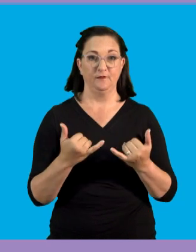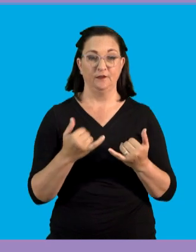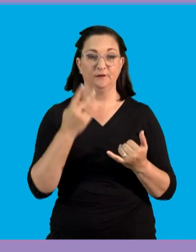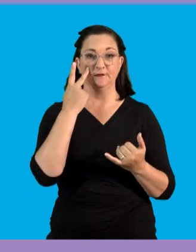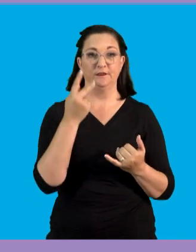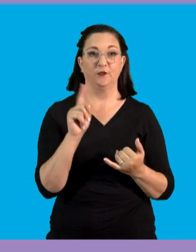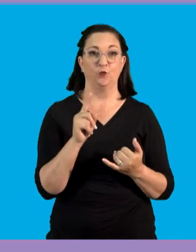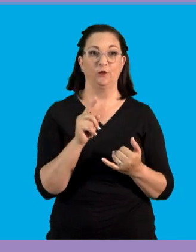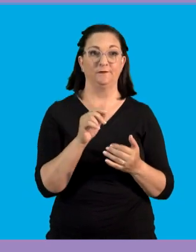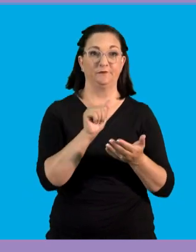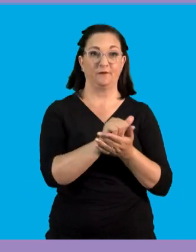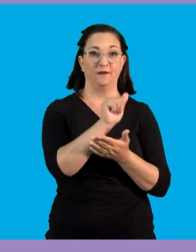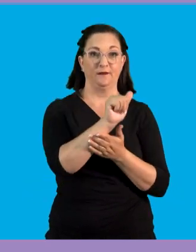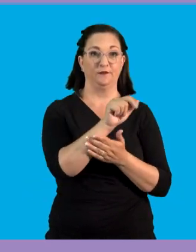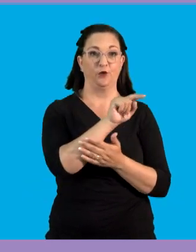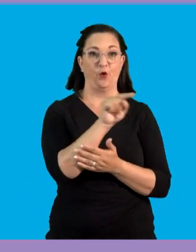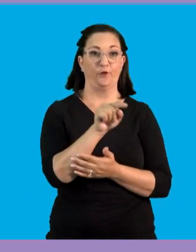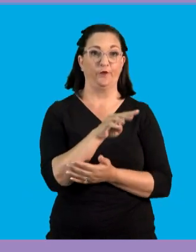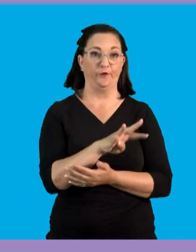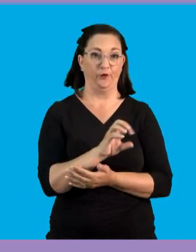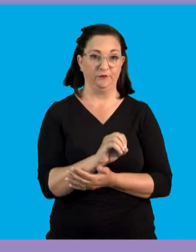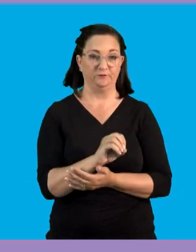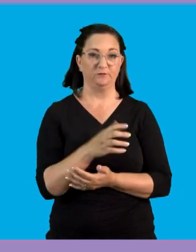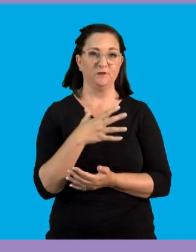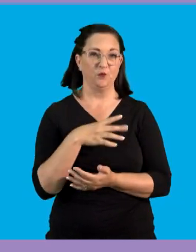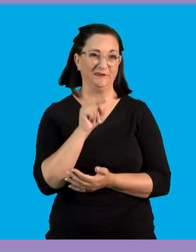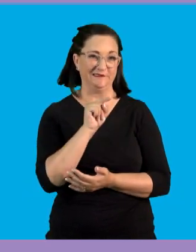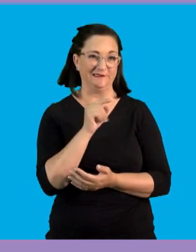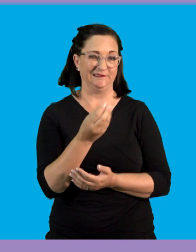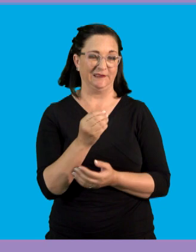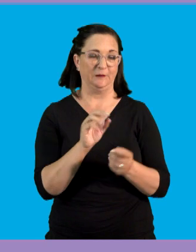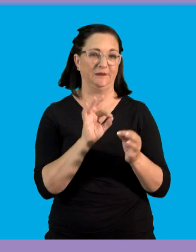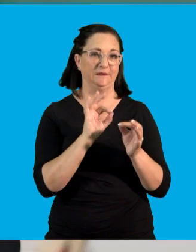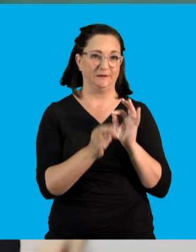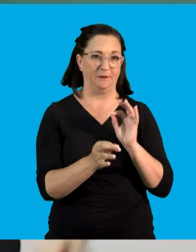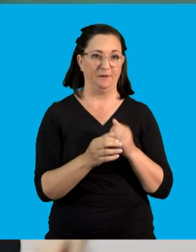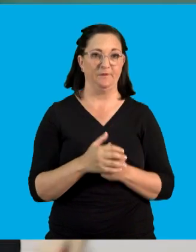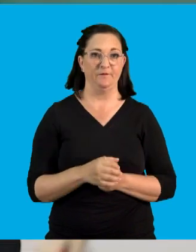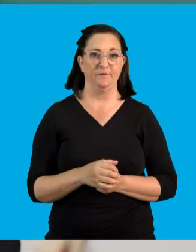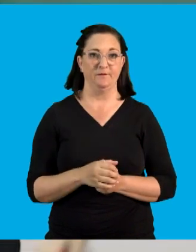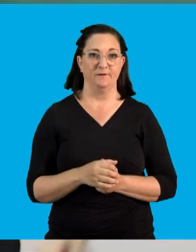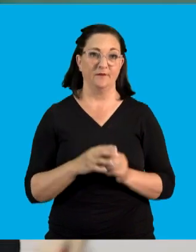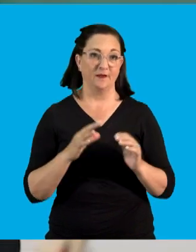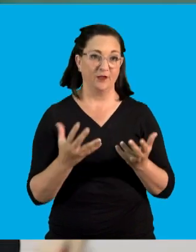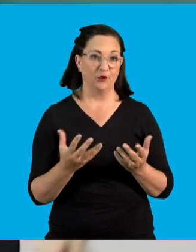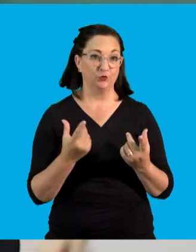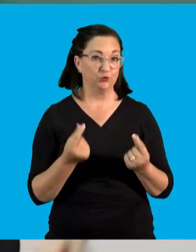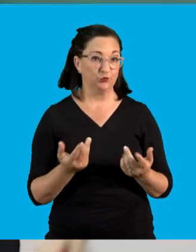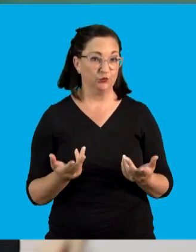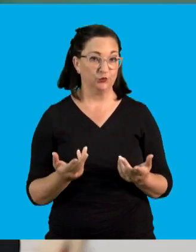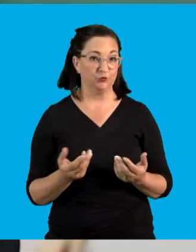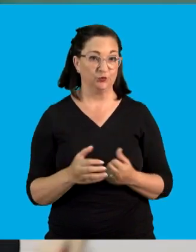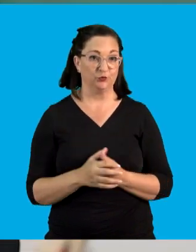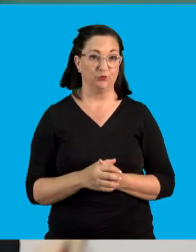Next, we are going to try and simplify 16 and 40. So remember, how do we simplify?